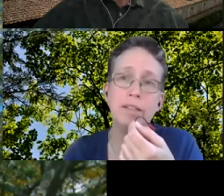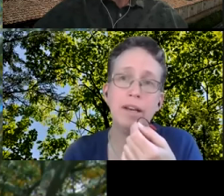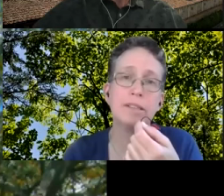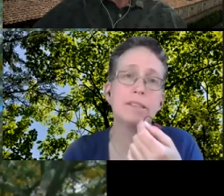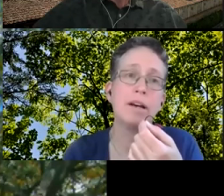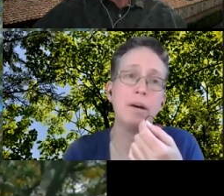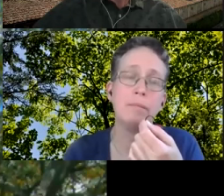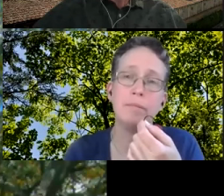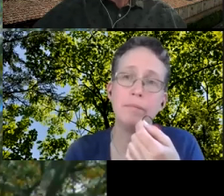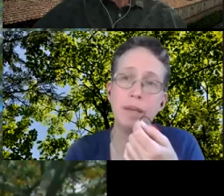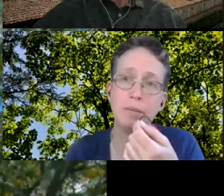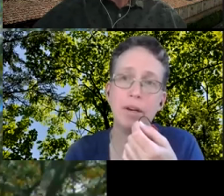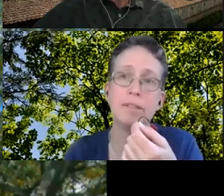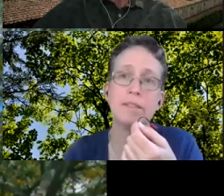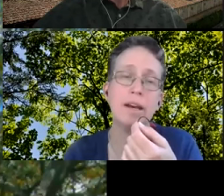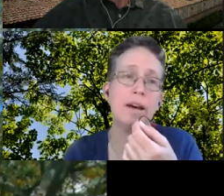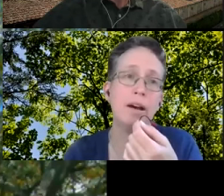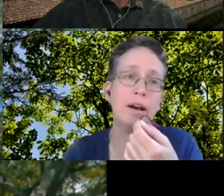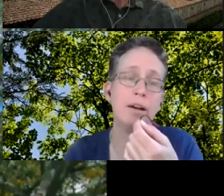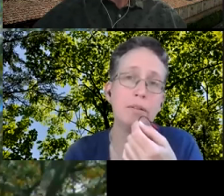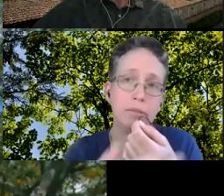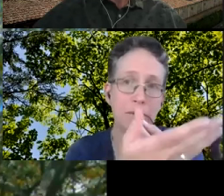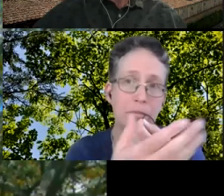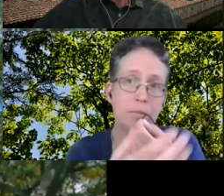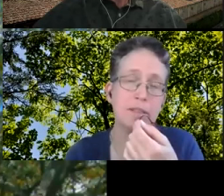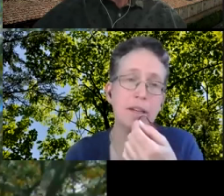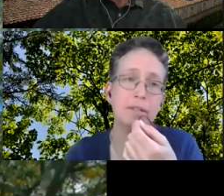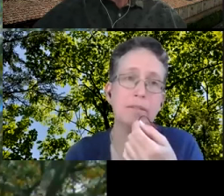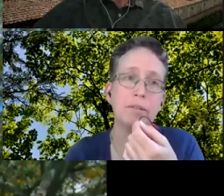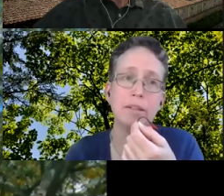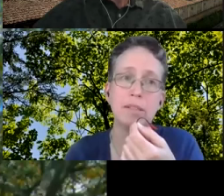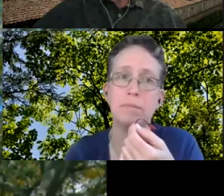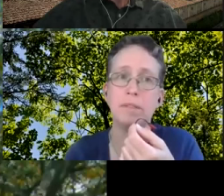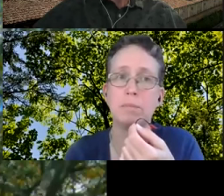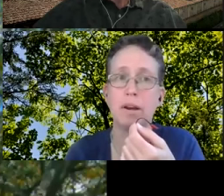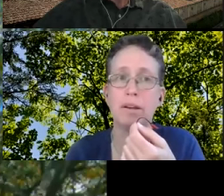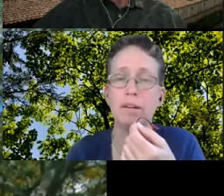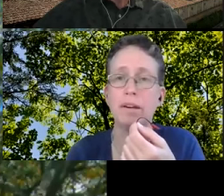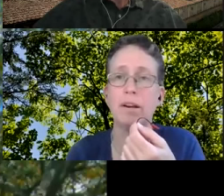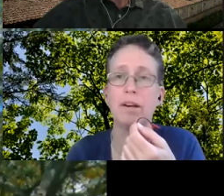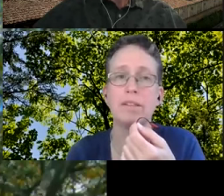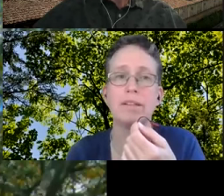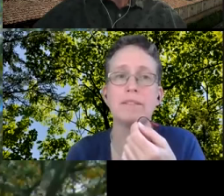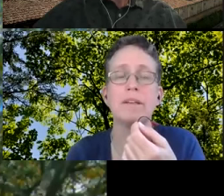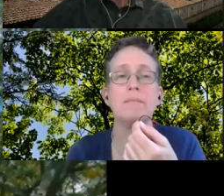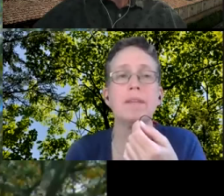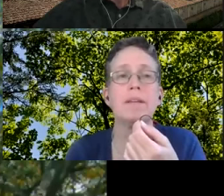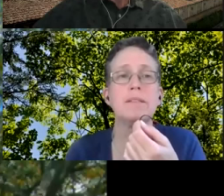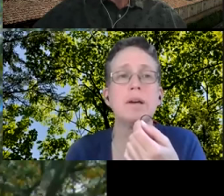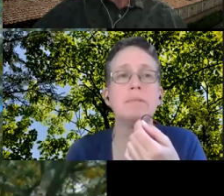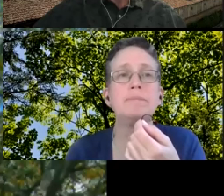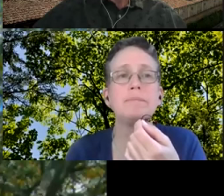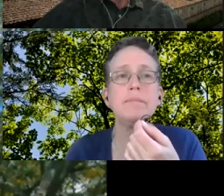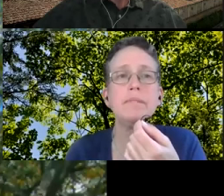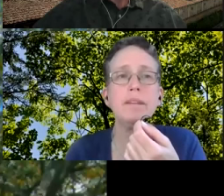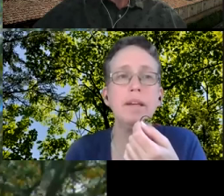or Latinx neighborhoods were places like where this park here exists.